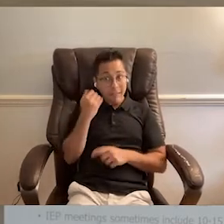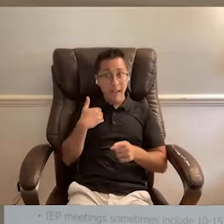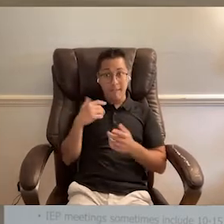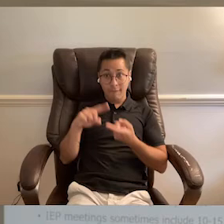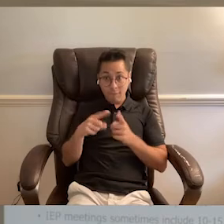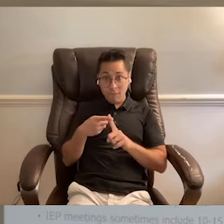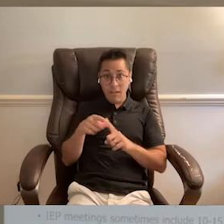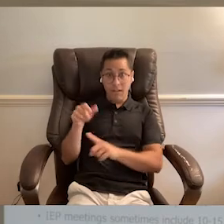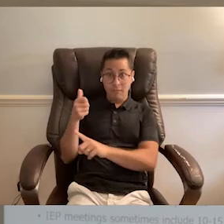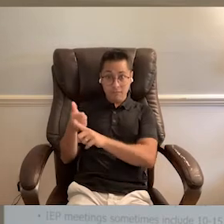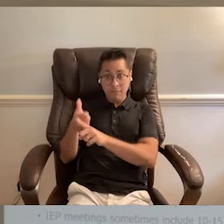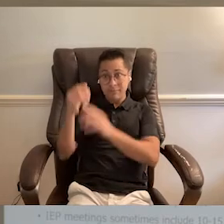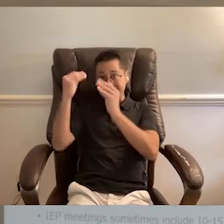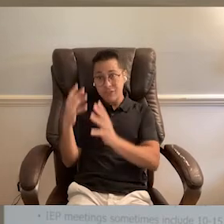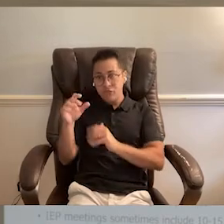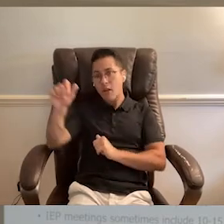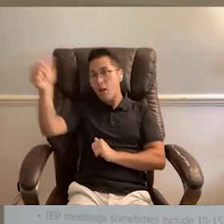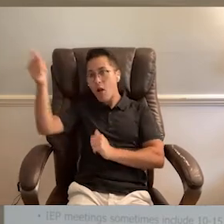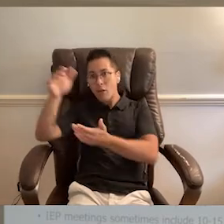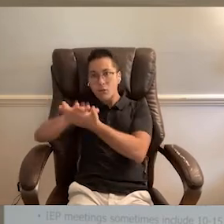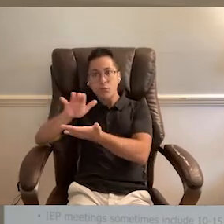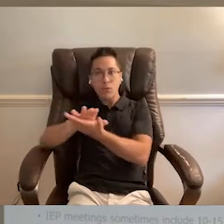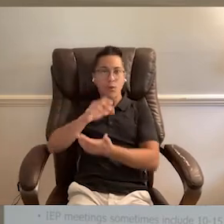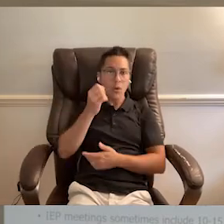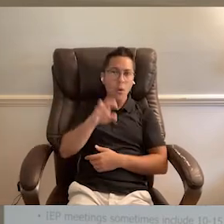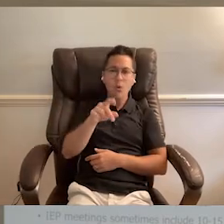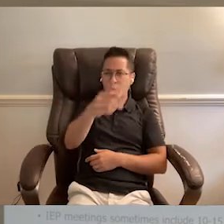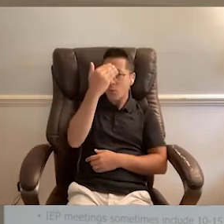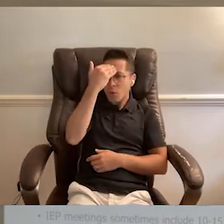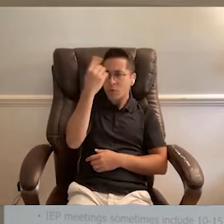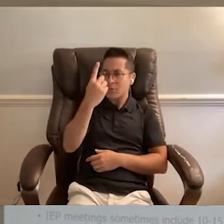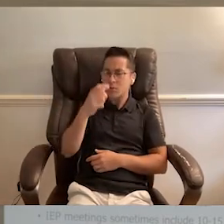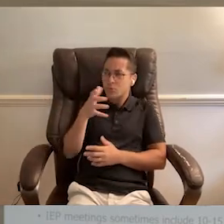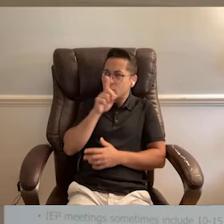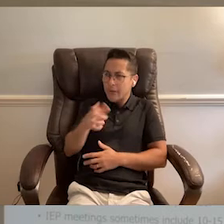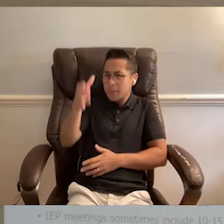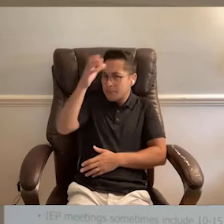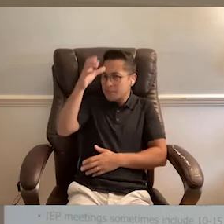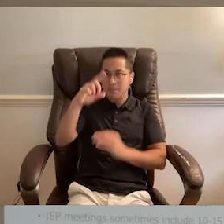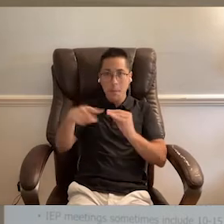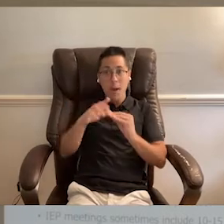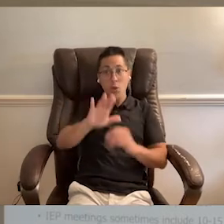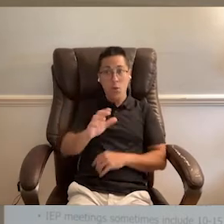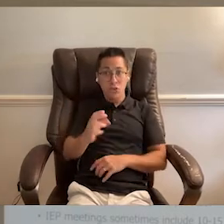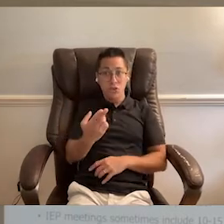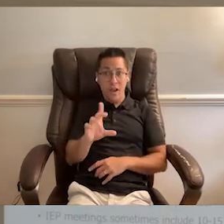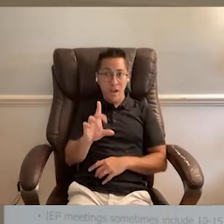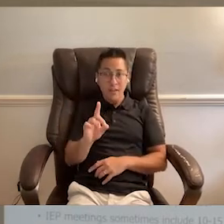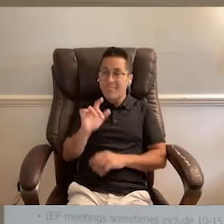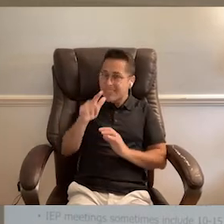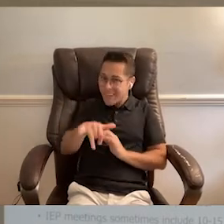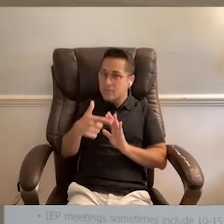teacher in another school, or you know somebody who's knowledgeable about your child, it is the law that you are able to